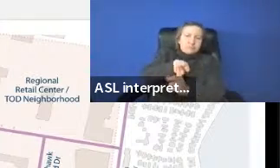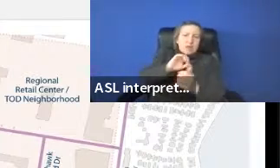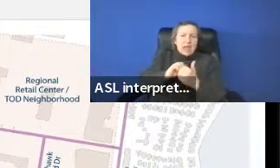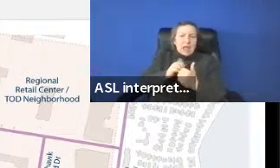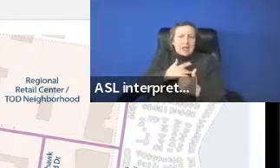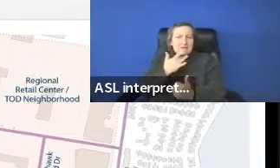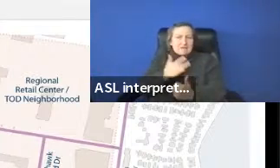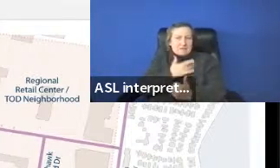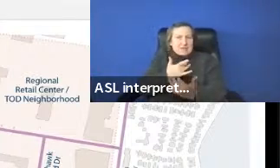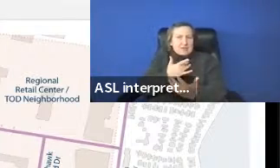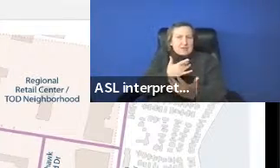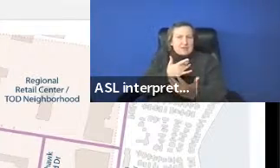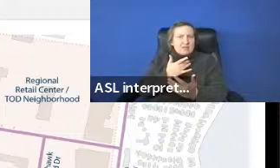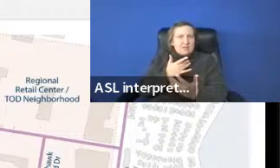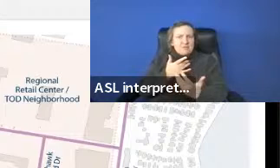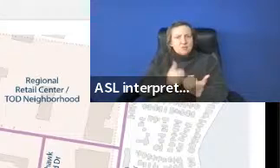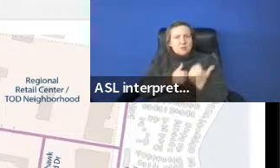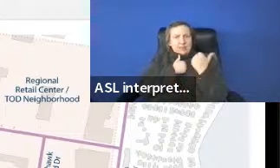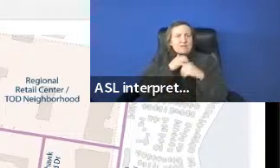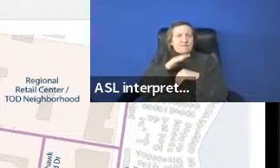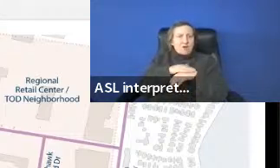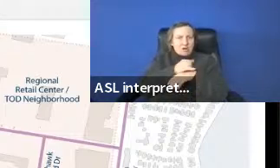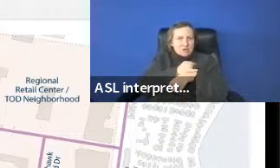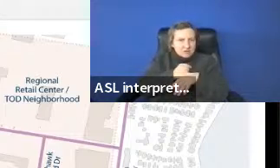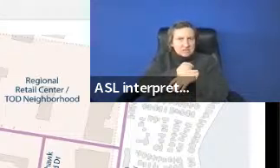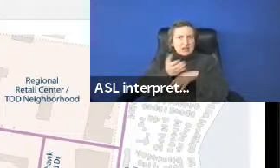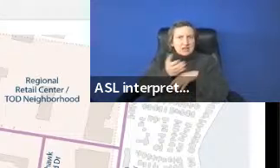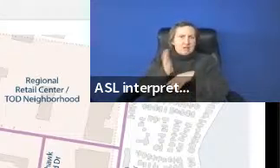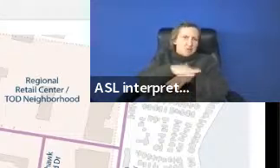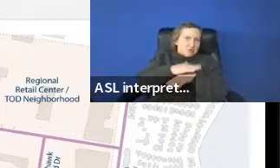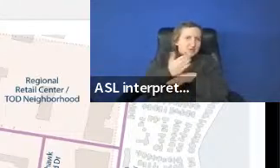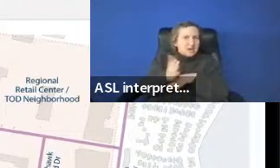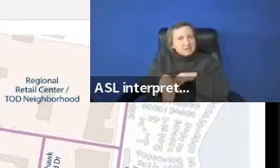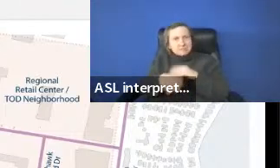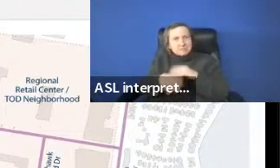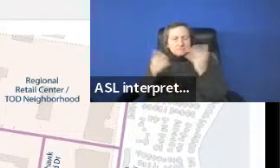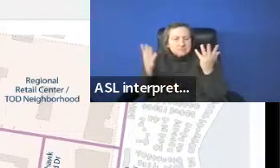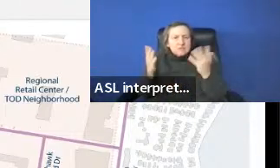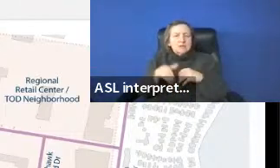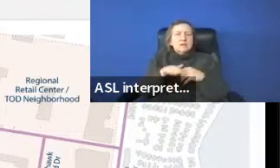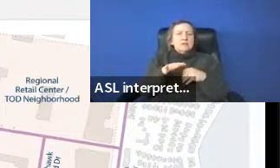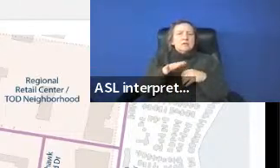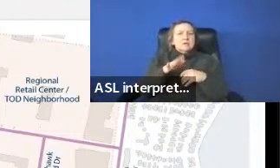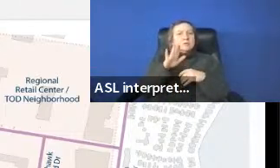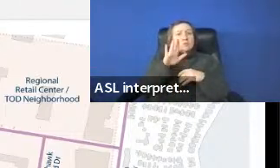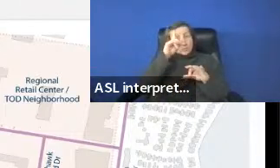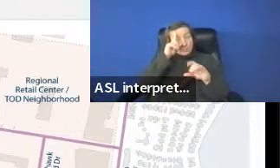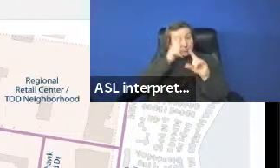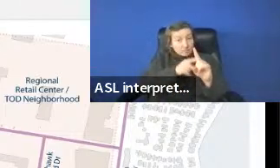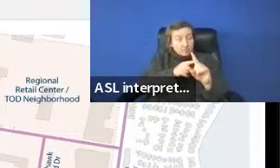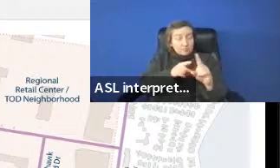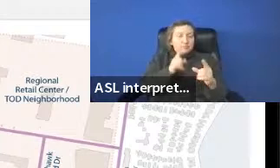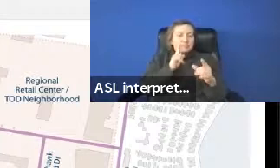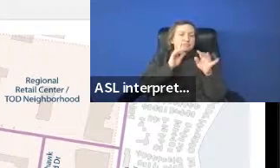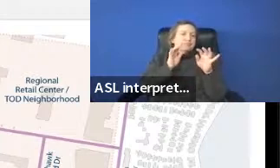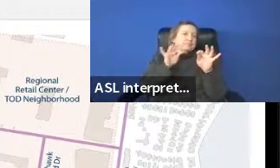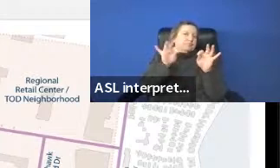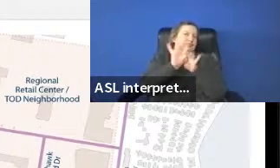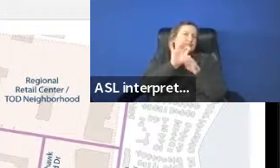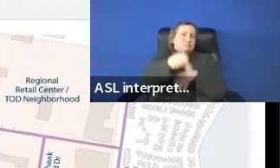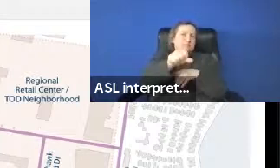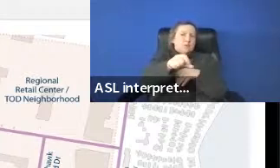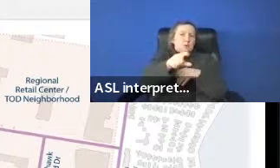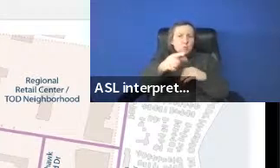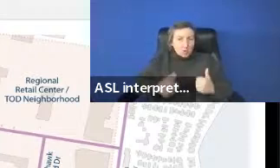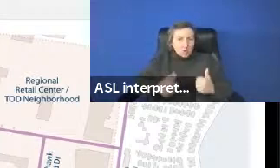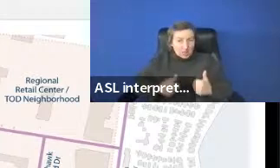on the island day in or day out. But your point is well taken. You live it,